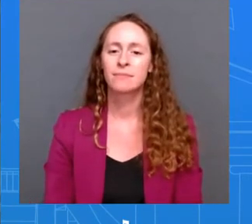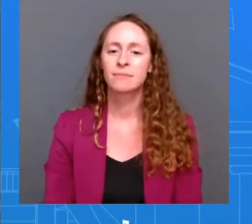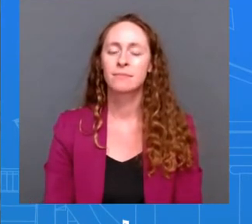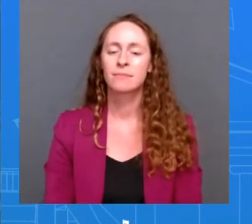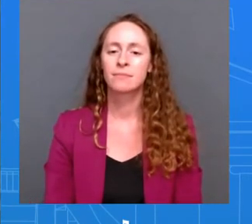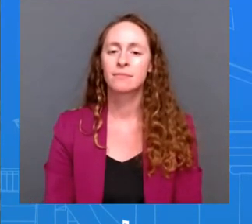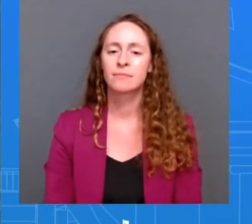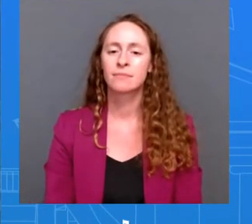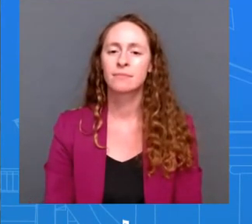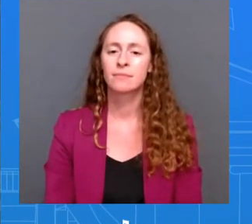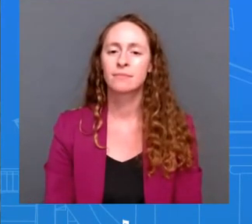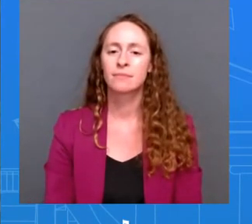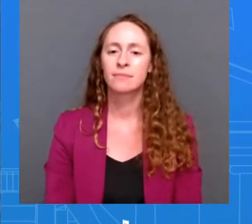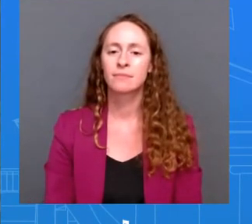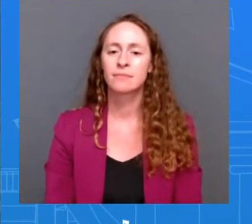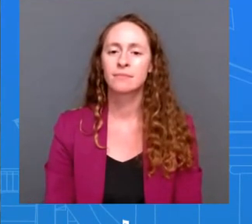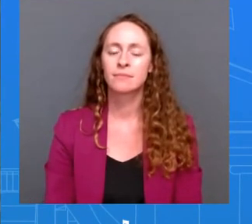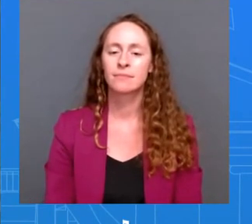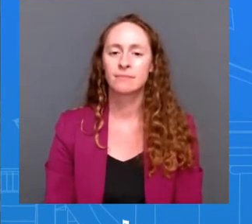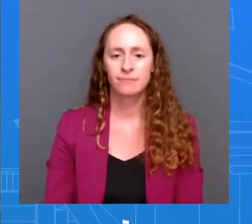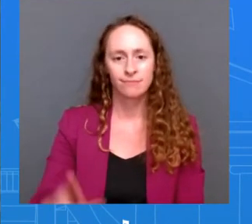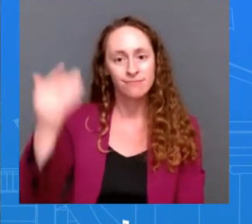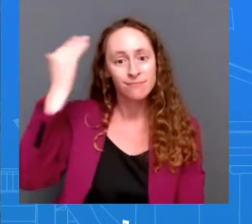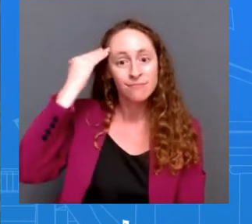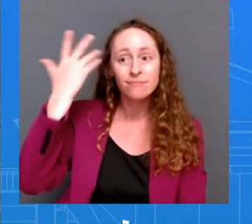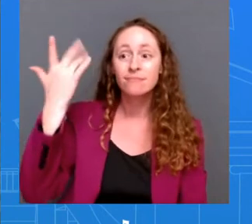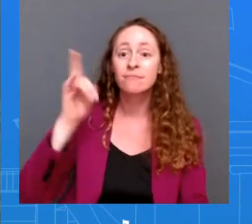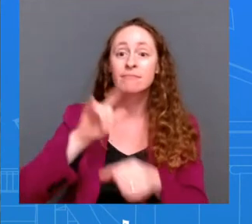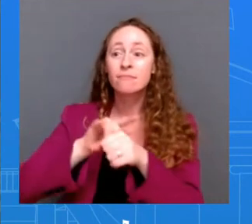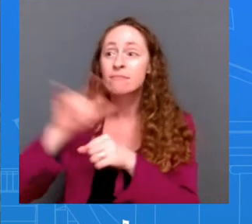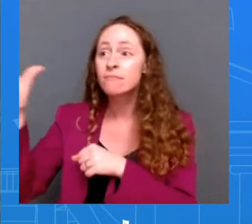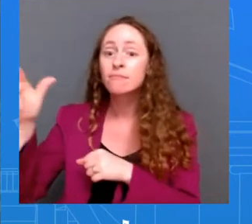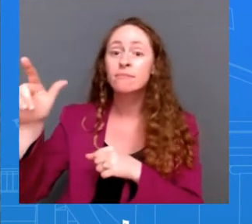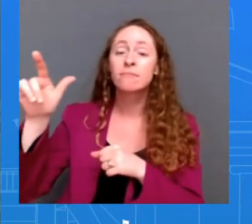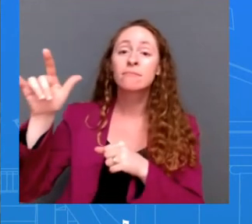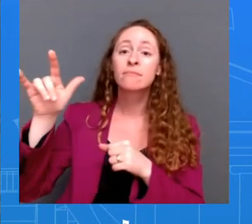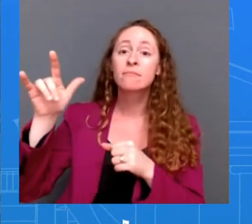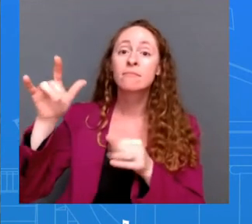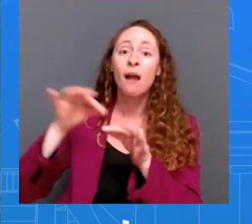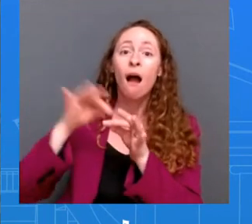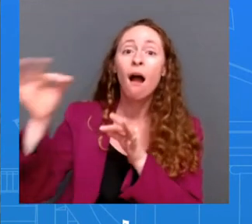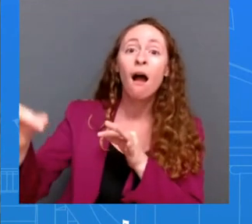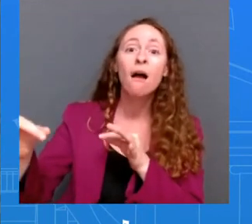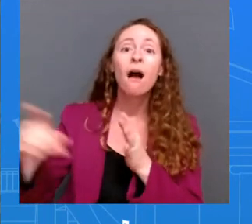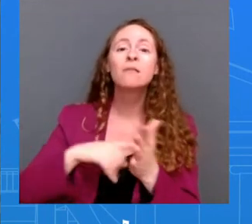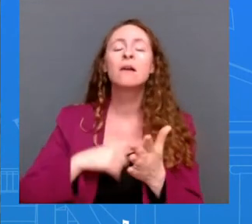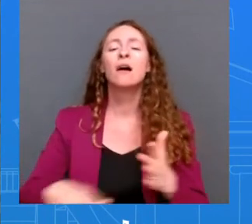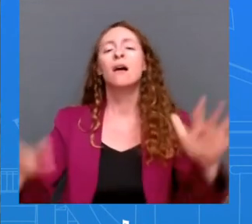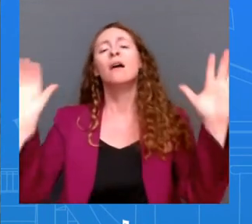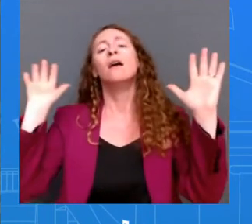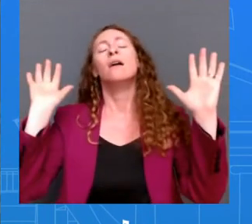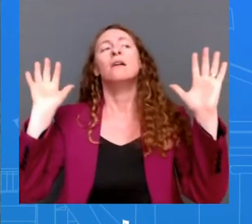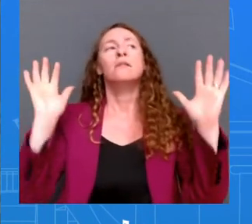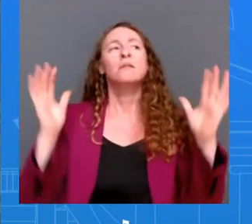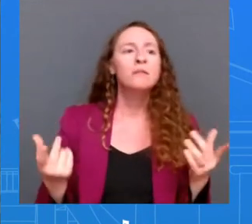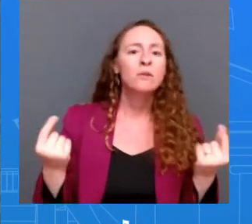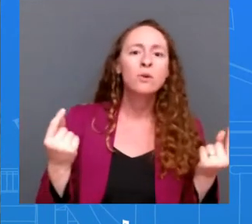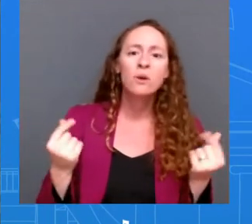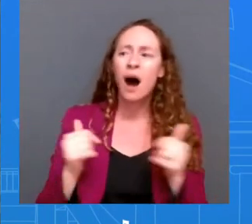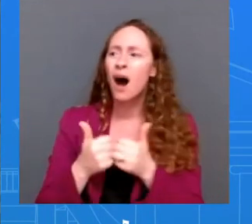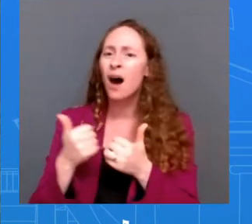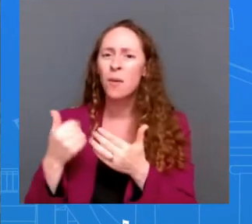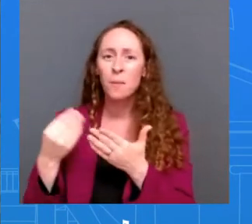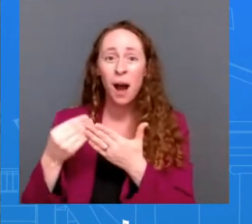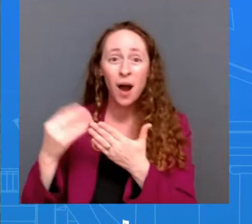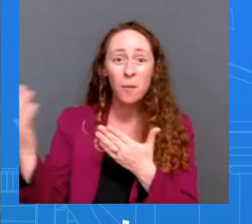delayed, and then it either takes forever to get your money back or you only get a flight credit for that airline. I'm sure many of you have